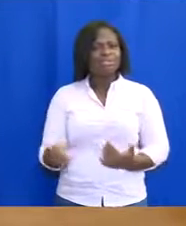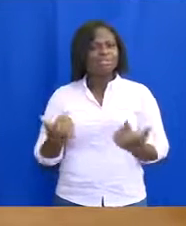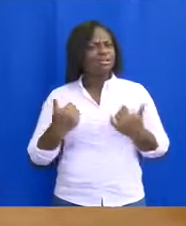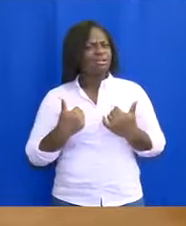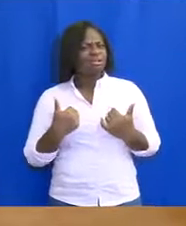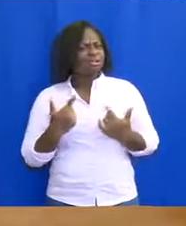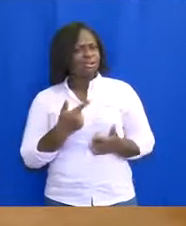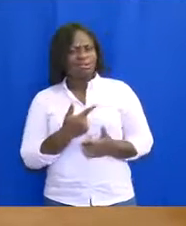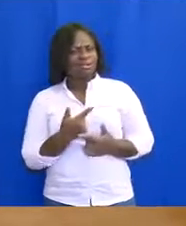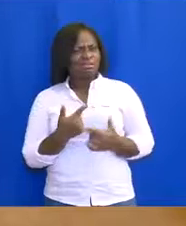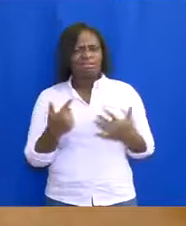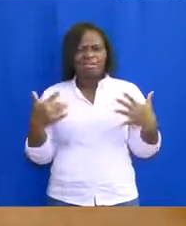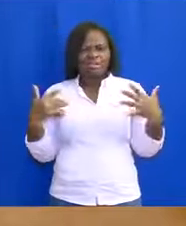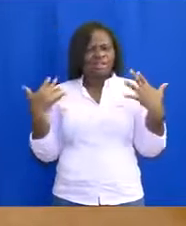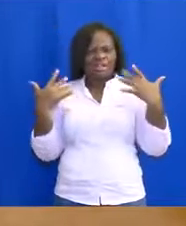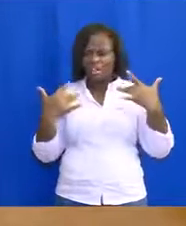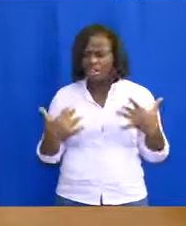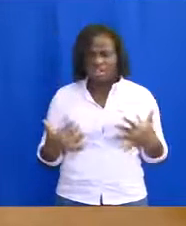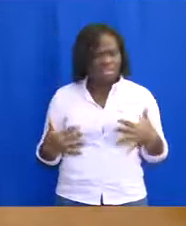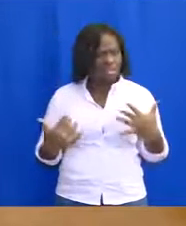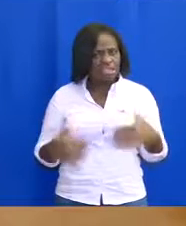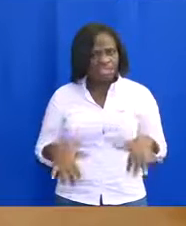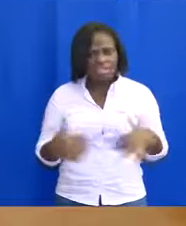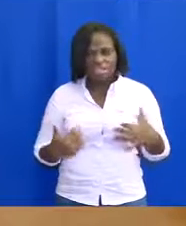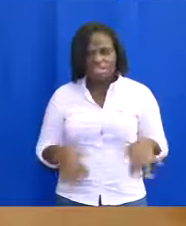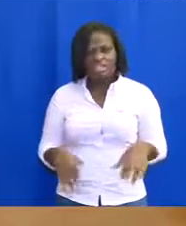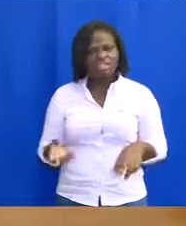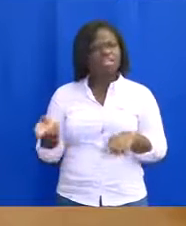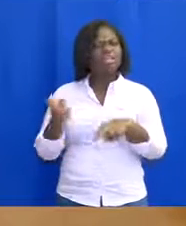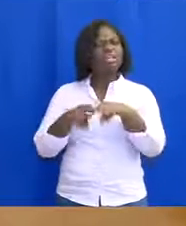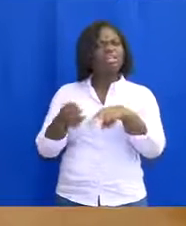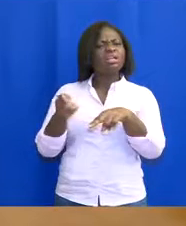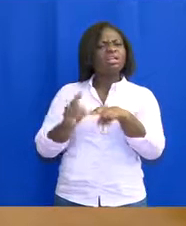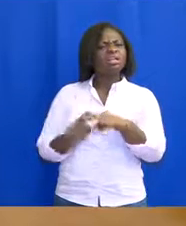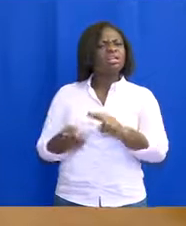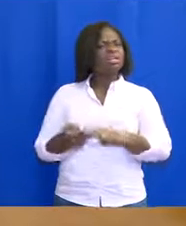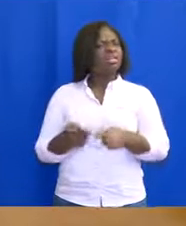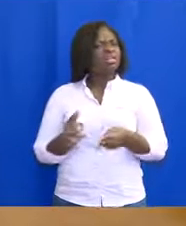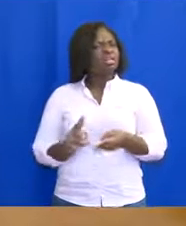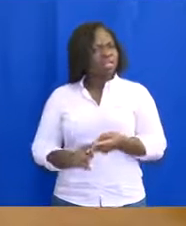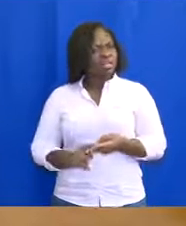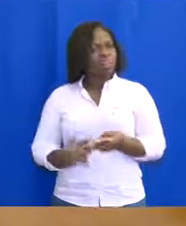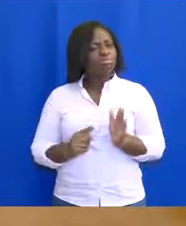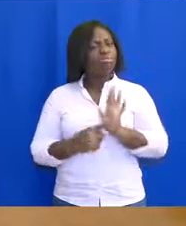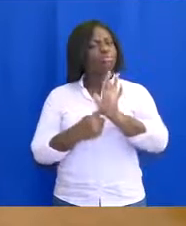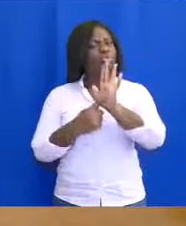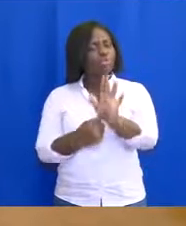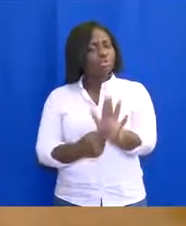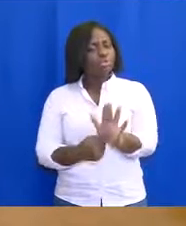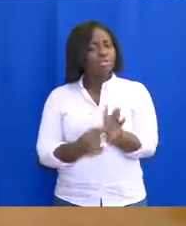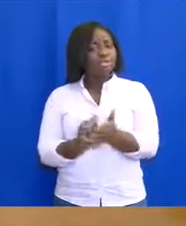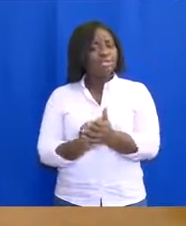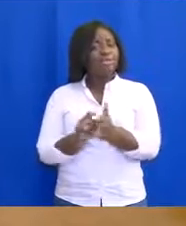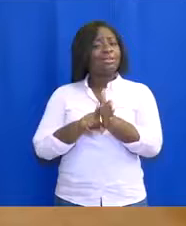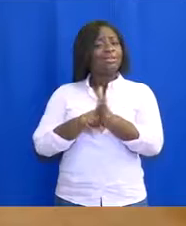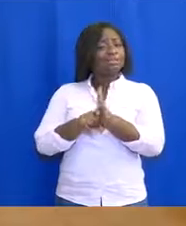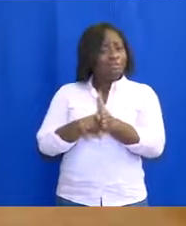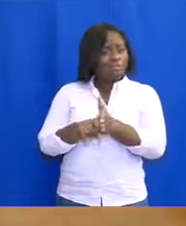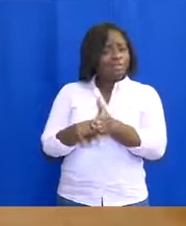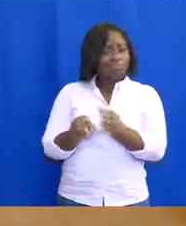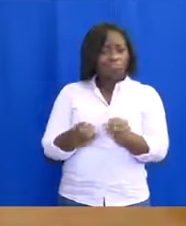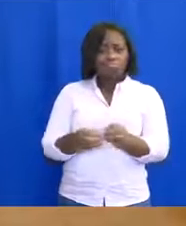nearly 200,000 students, lecturers, and non-teaching staff who will be returning to campus from